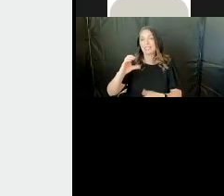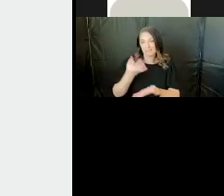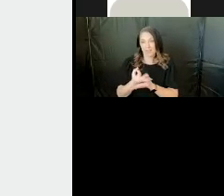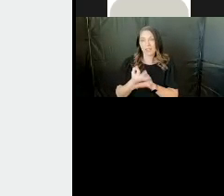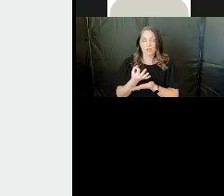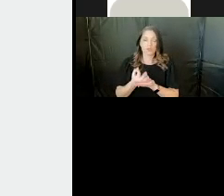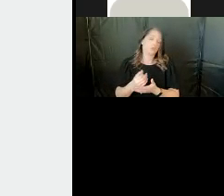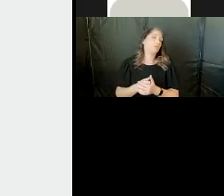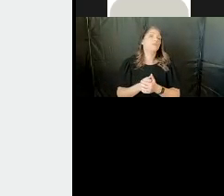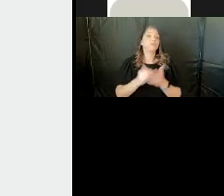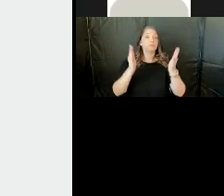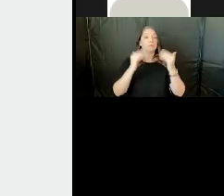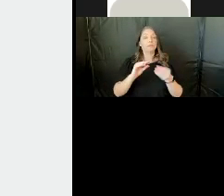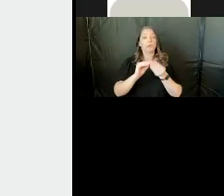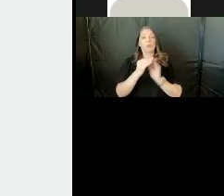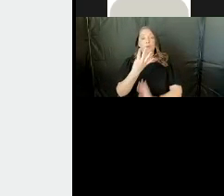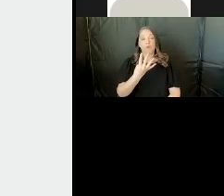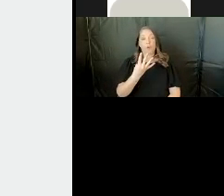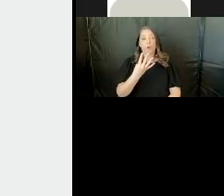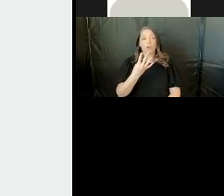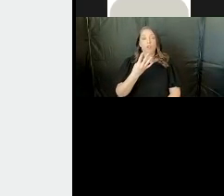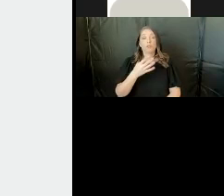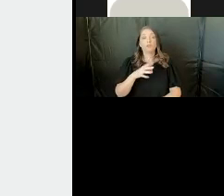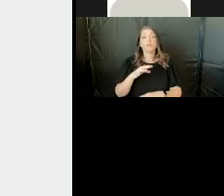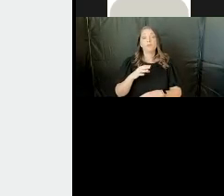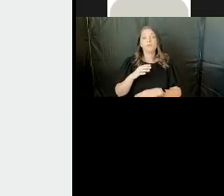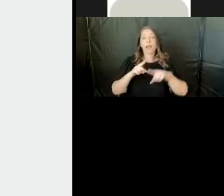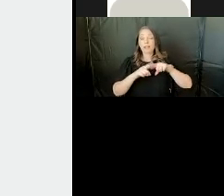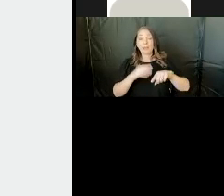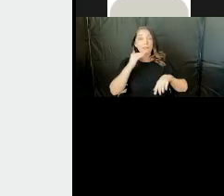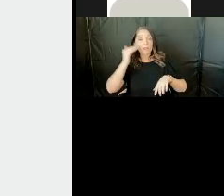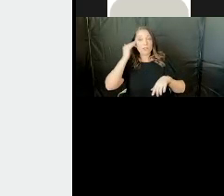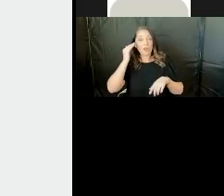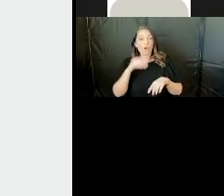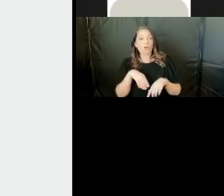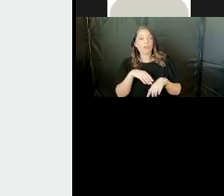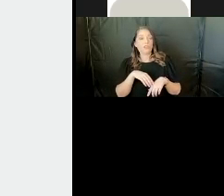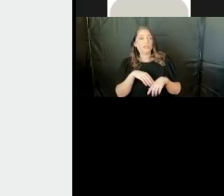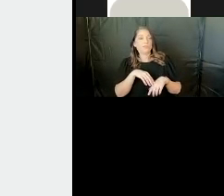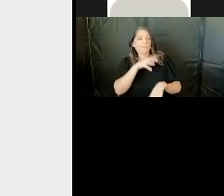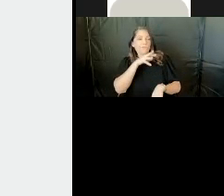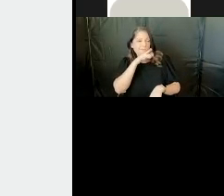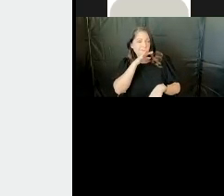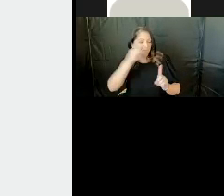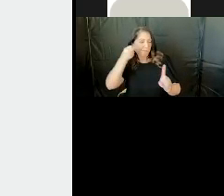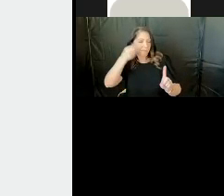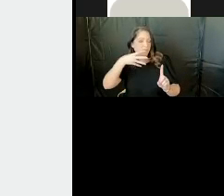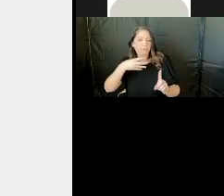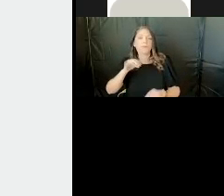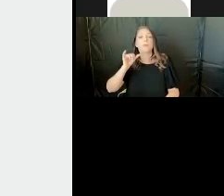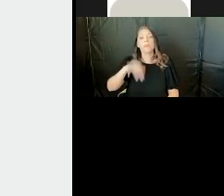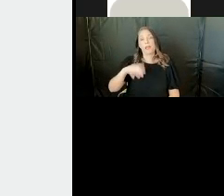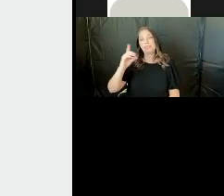4, treating a dependent adult with insults and degrading language is verbal abuse.